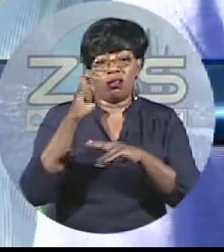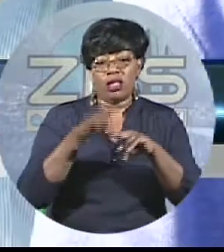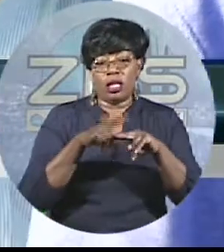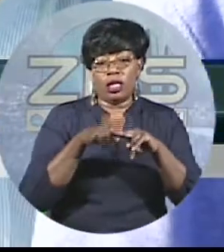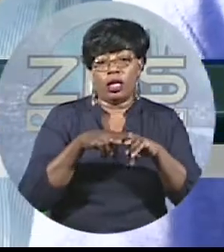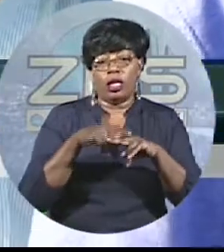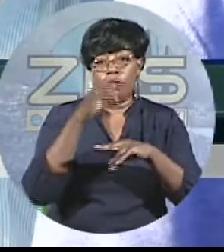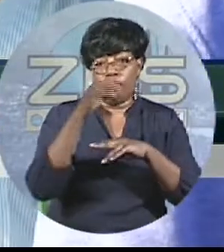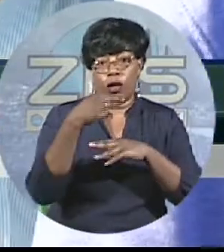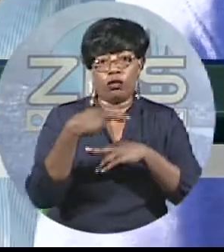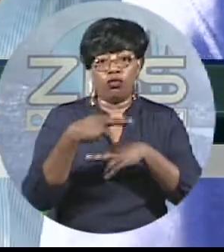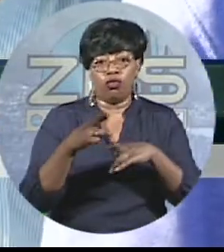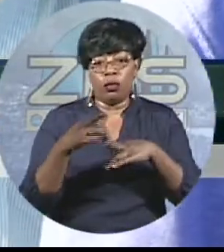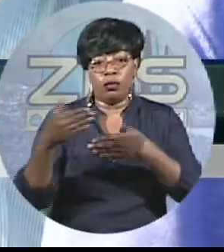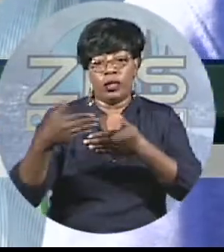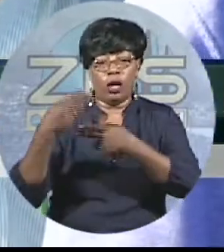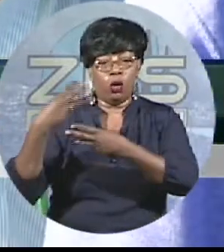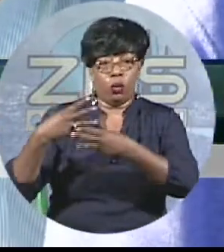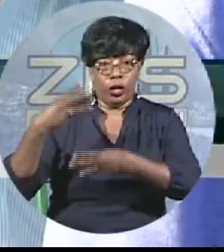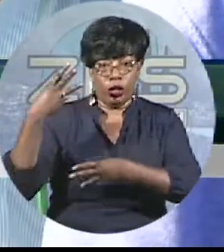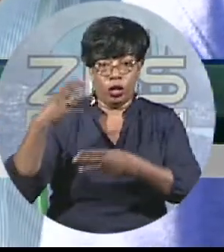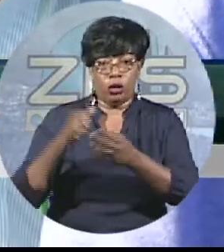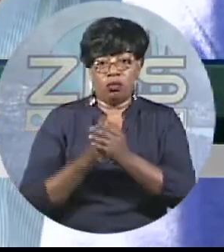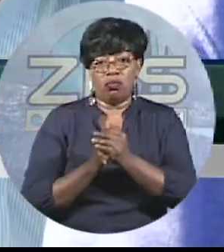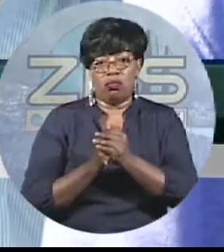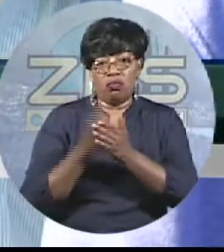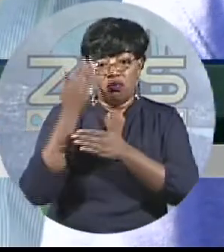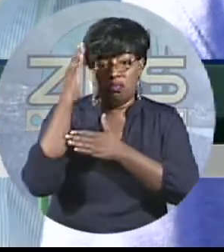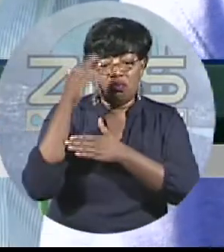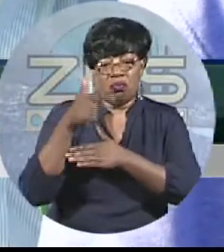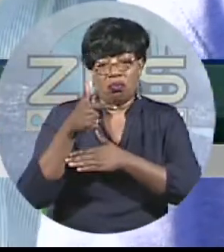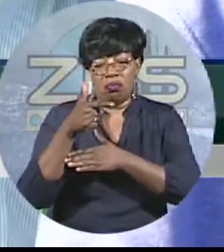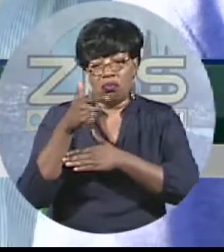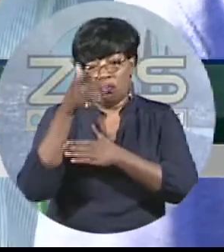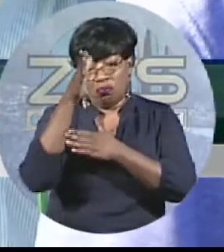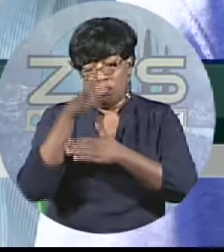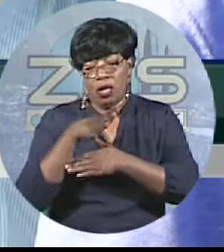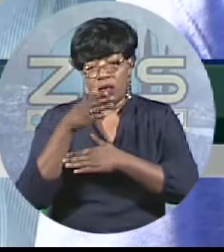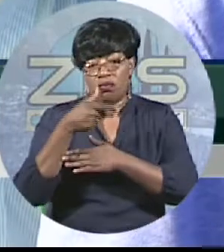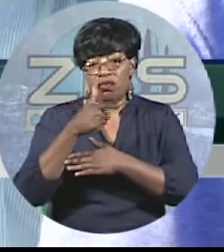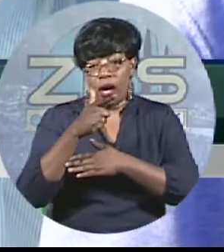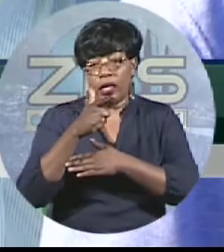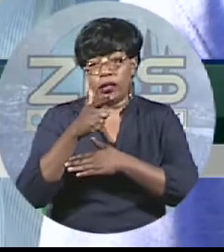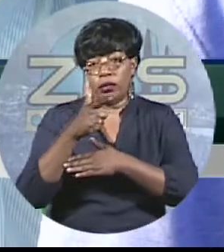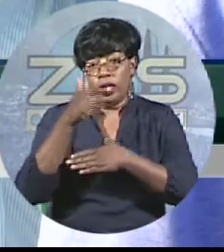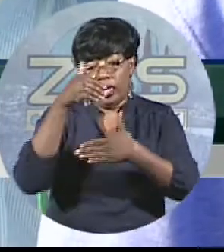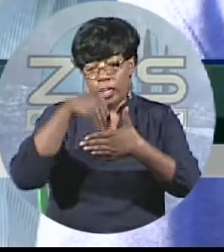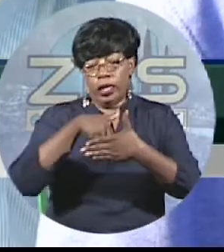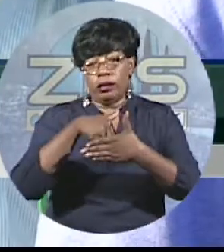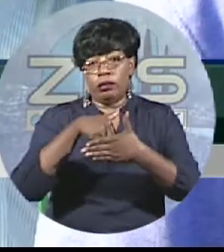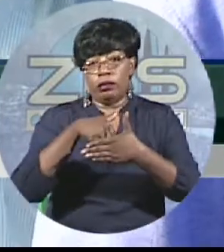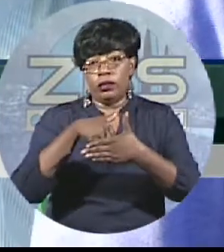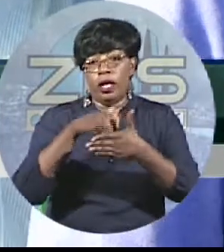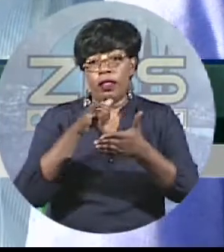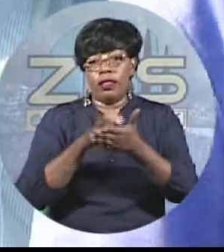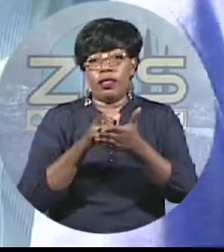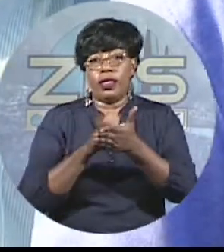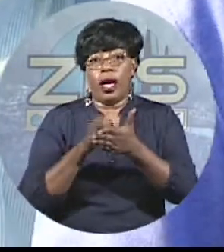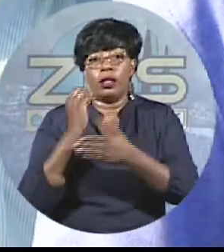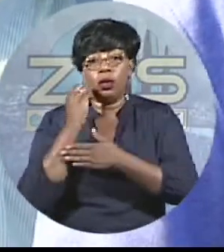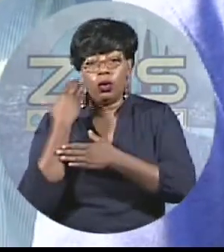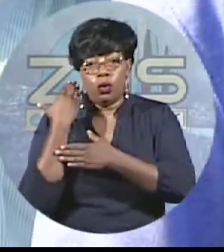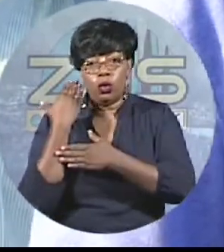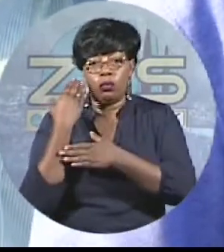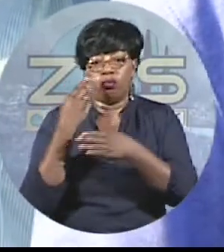near to a window when an unknown male fired several shots into the residence. As a